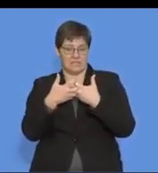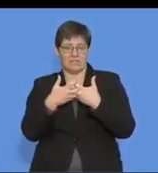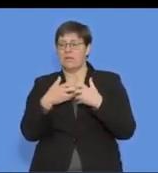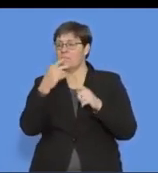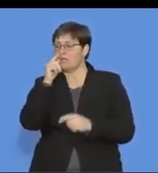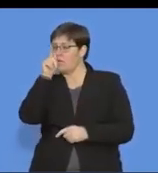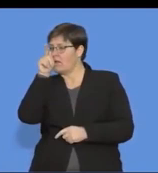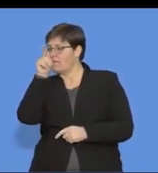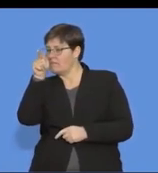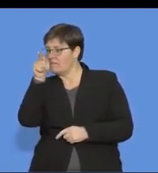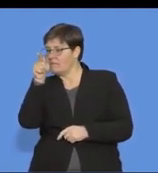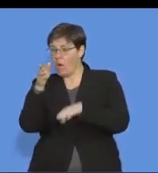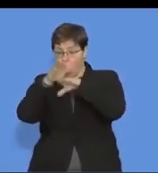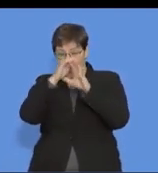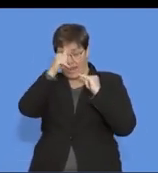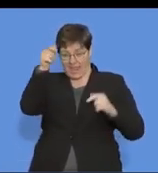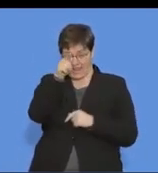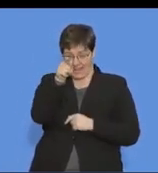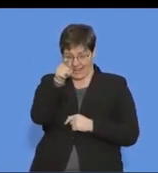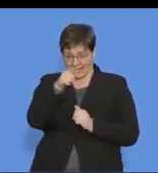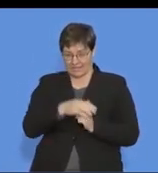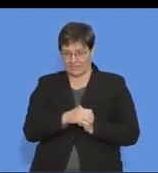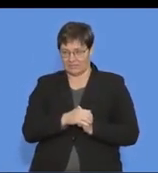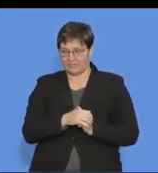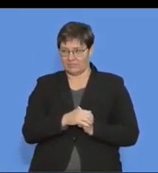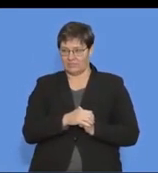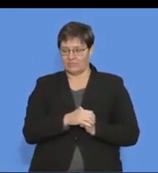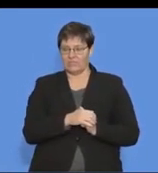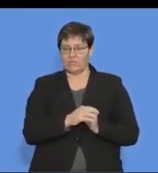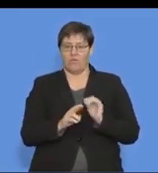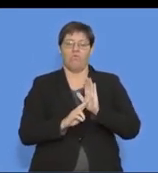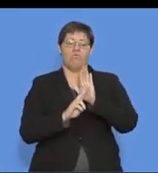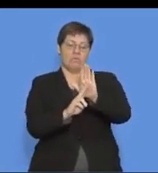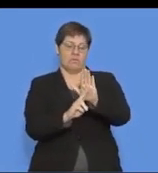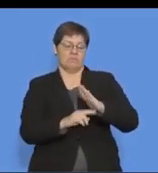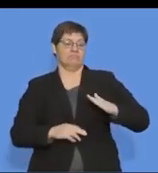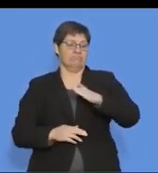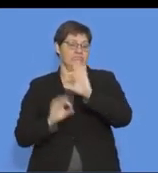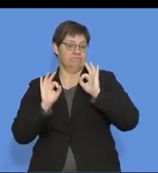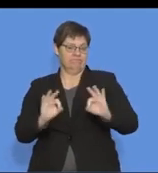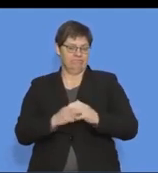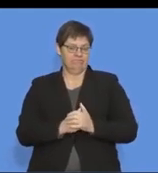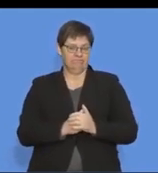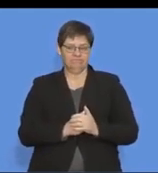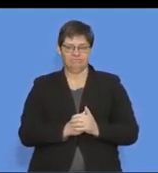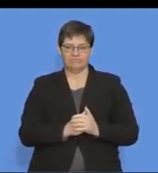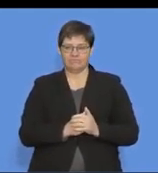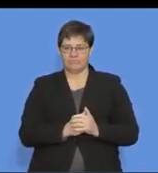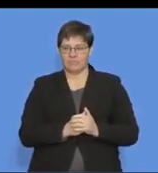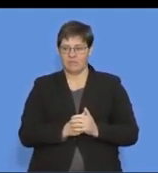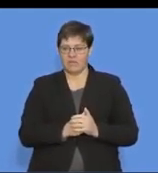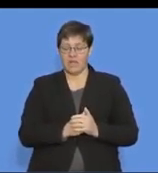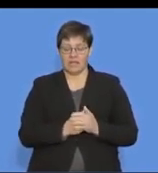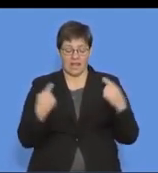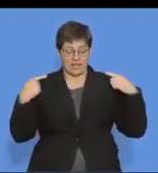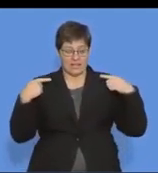it's ideal that we take a point that is actually on the graph, to represent the gradient correctly. So we'll take the line,